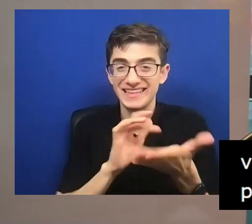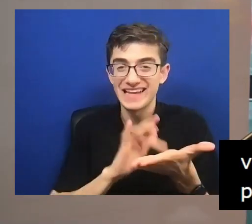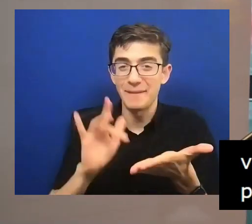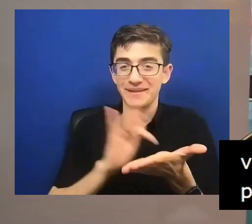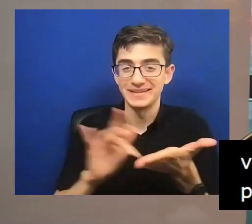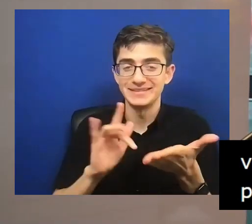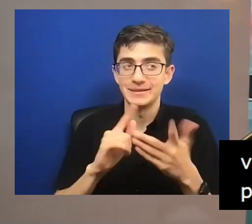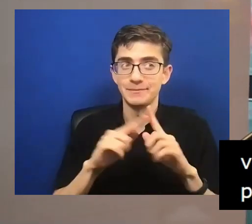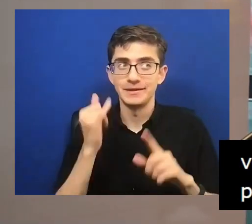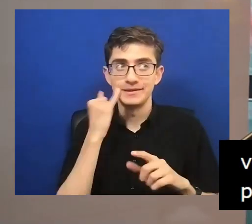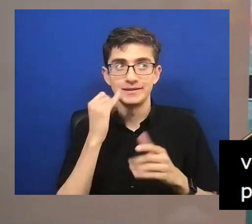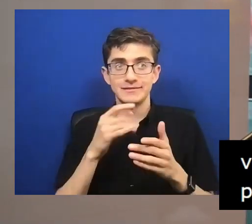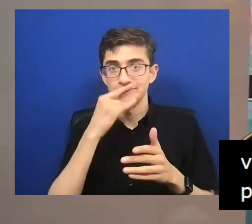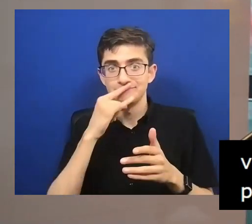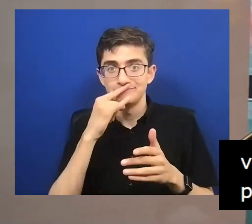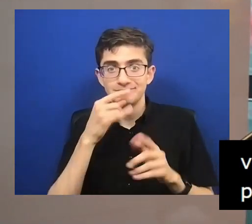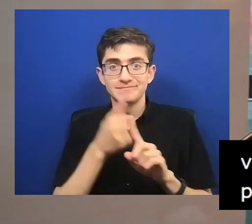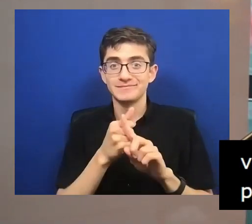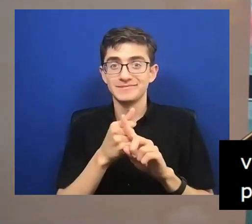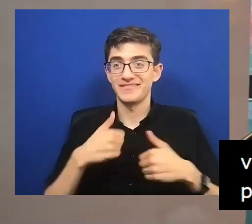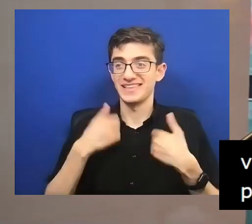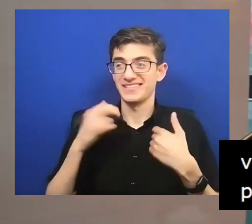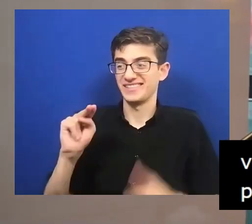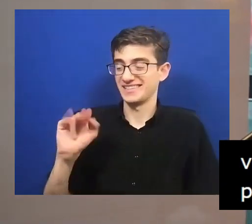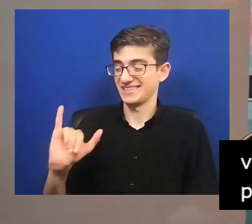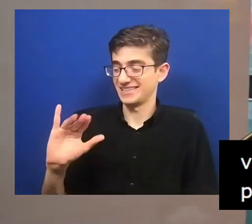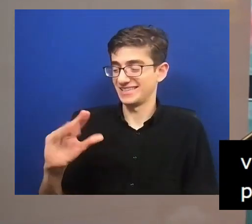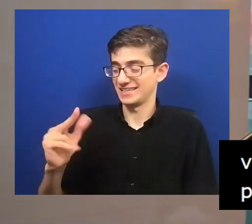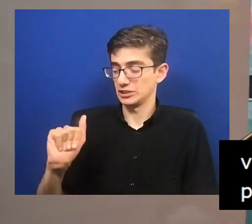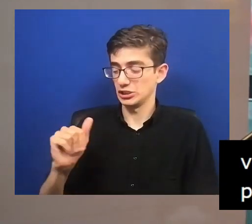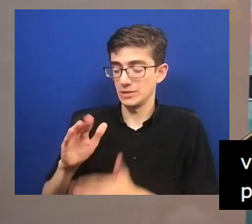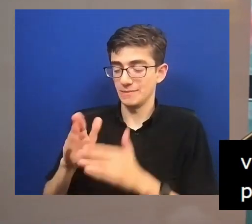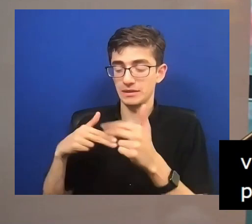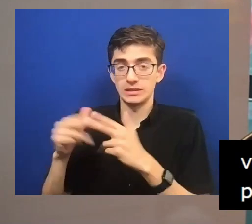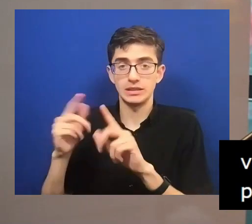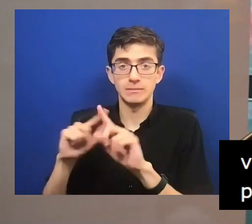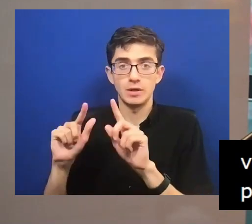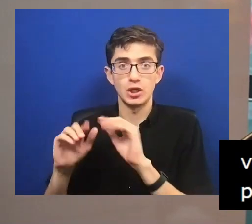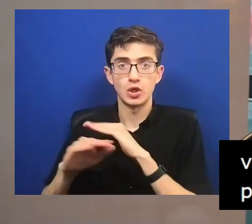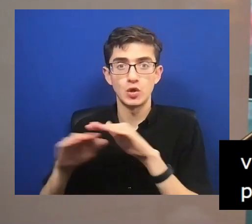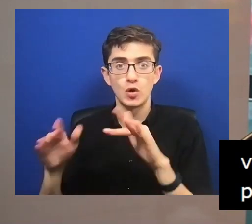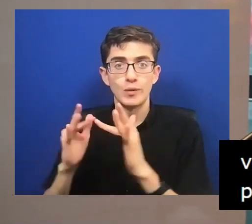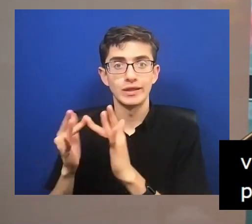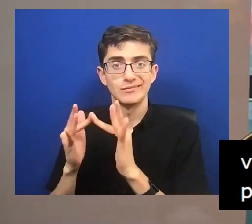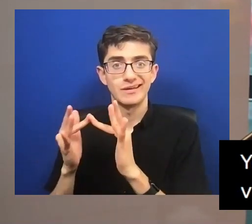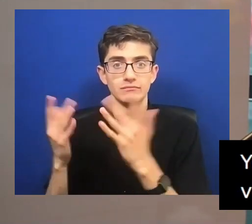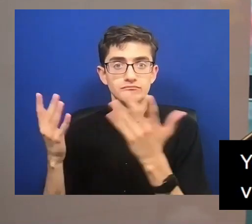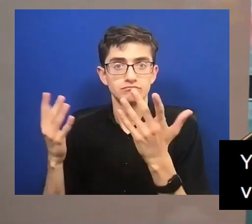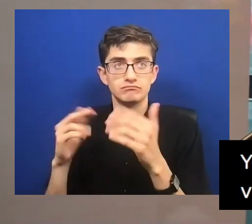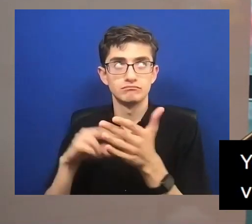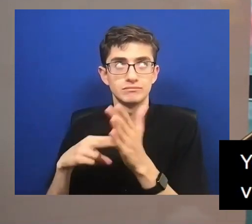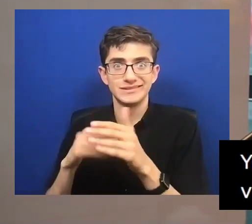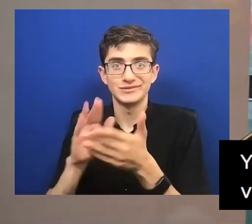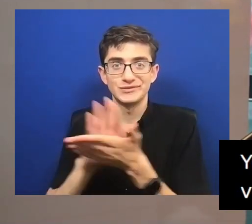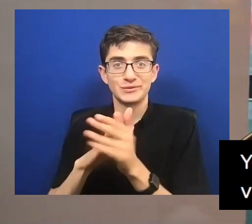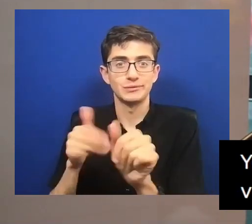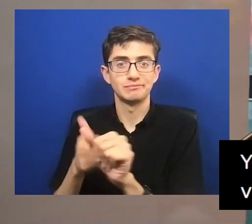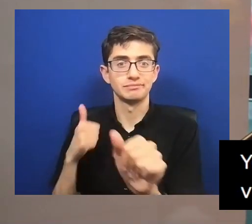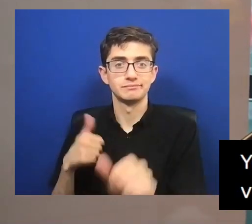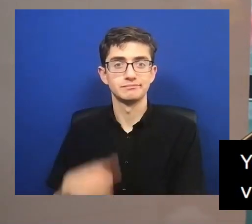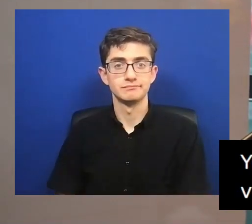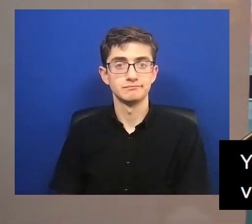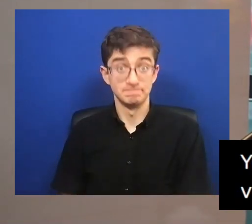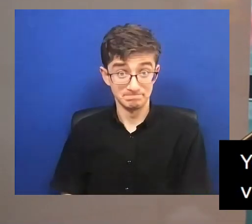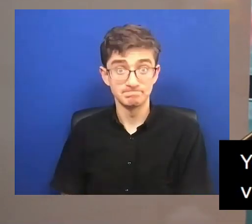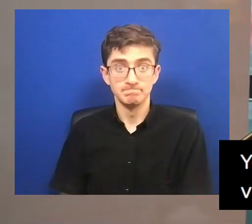internet, through no fault of their own, fell behind their peers. Without quality and reliable internet access, our city's